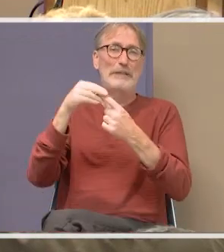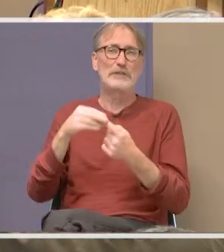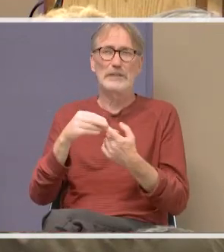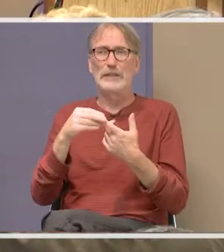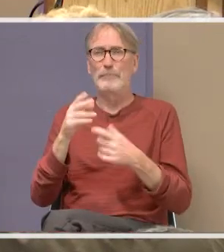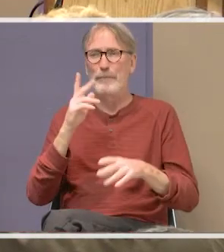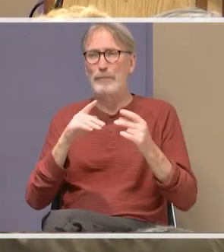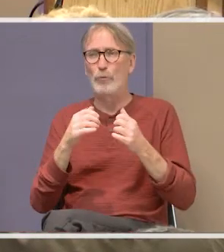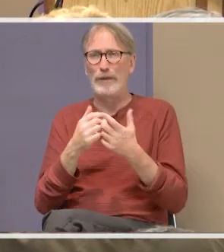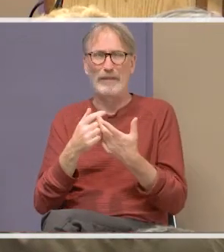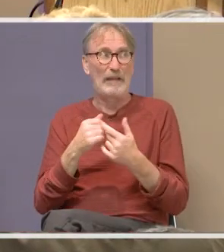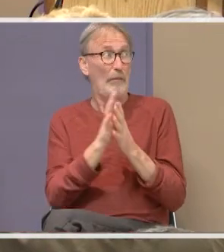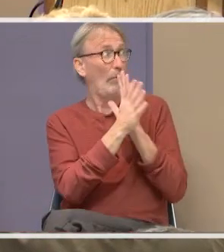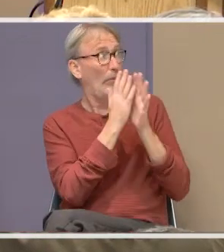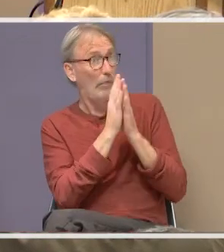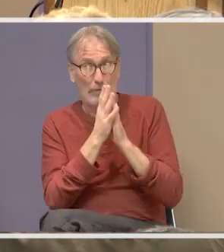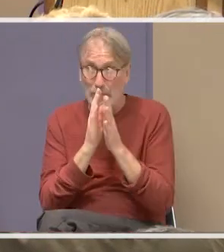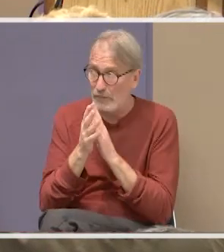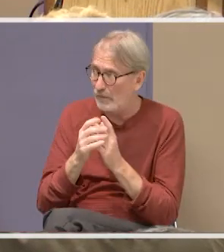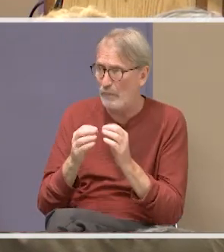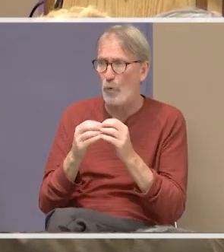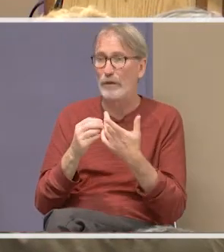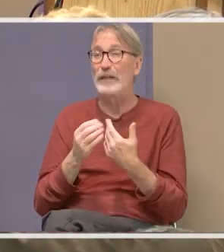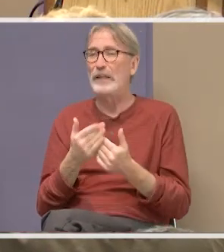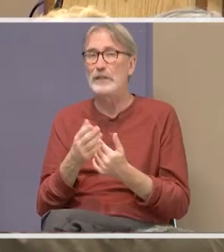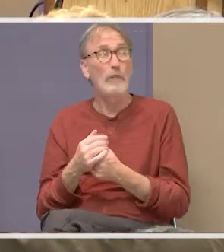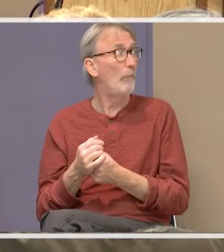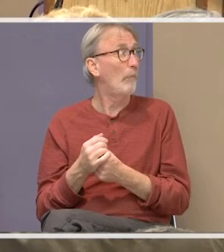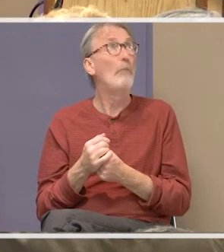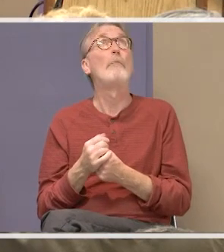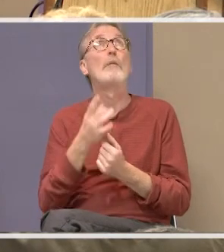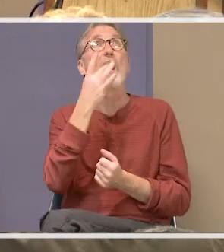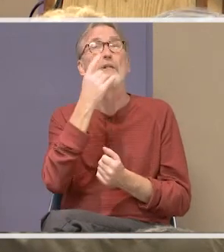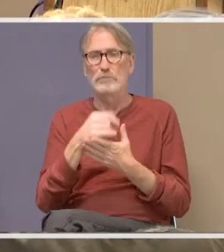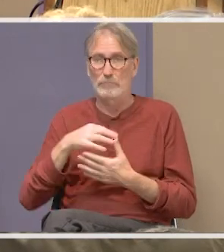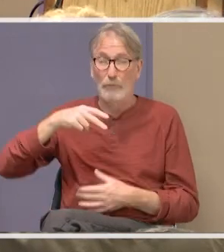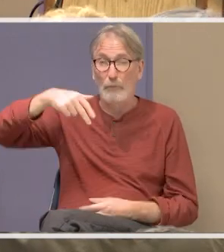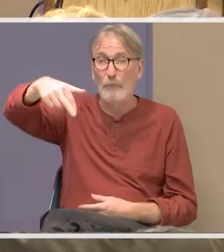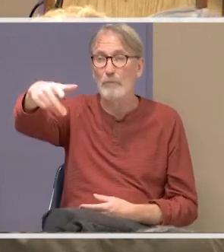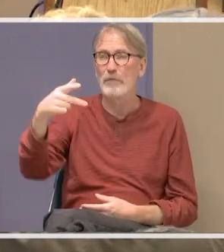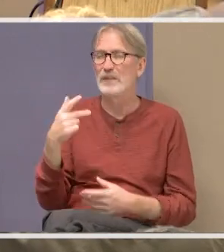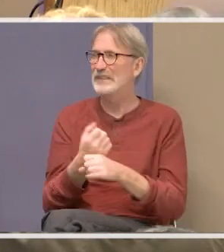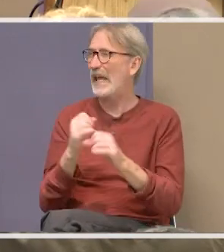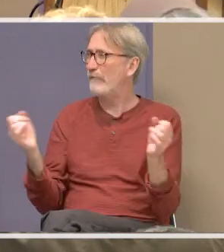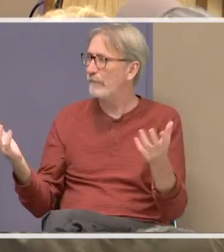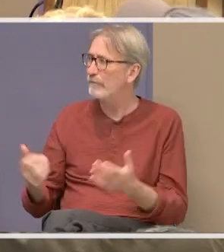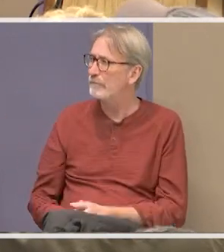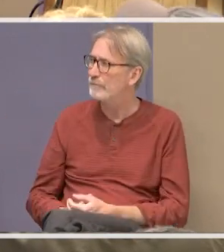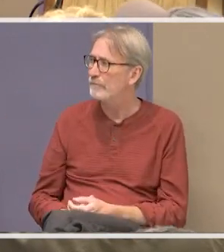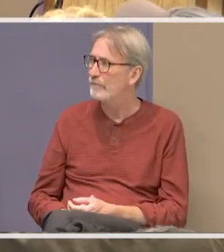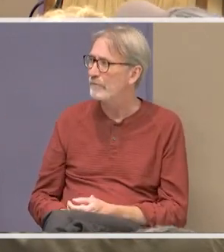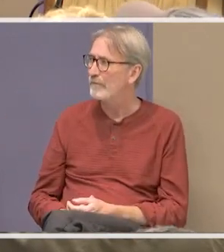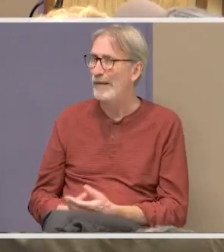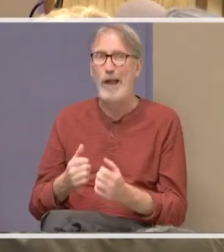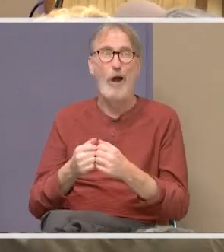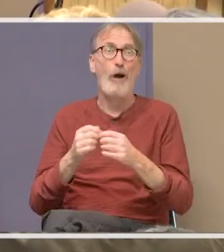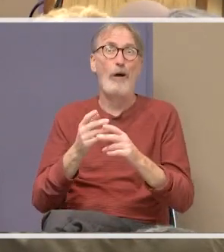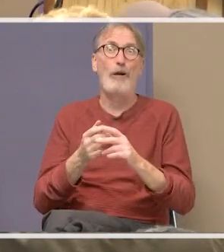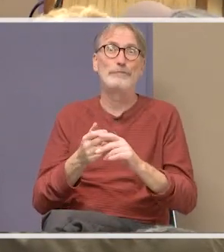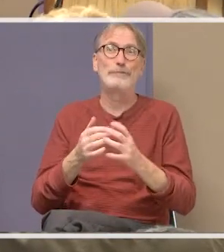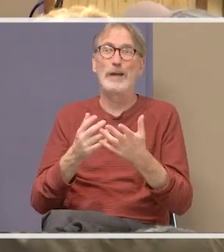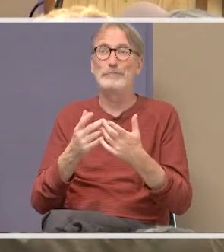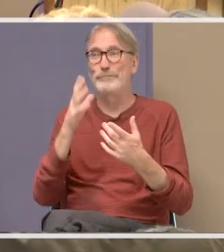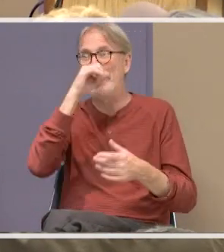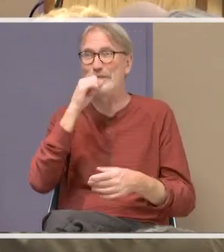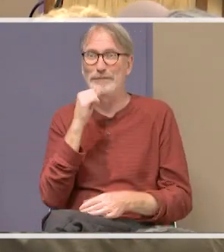the congestion too, to make it easier and more efficient for people to walk safely and avoid the bikes and the cars that